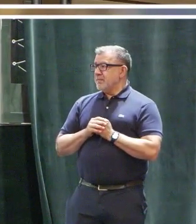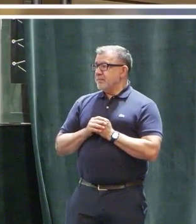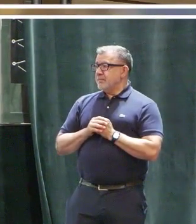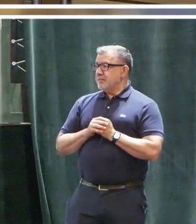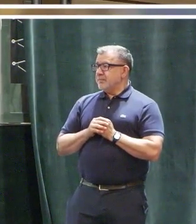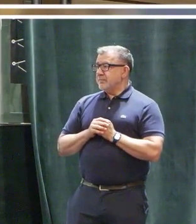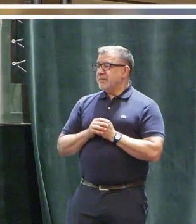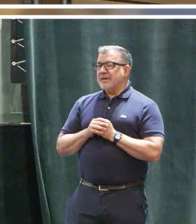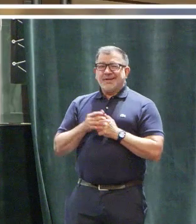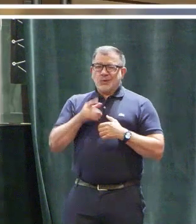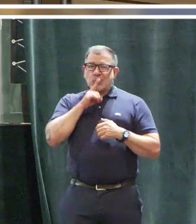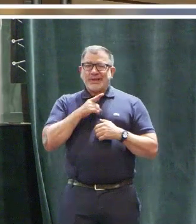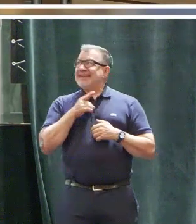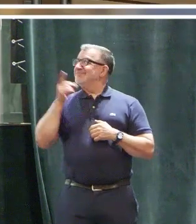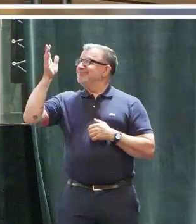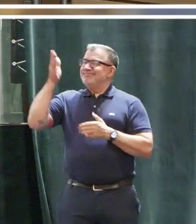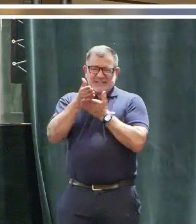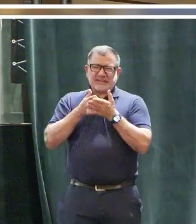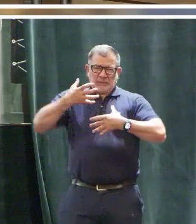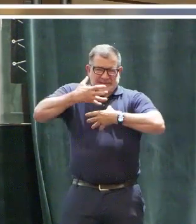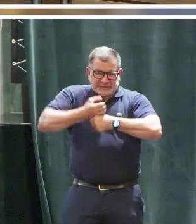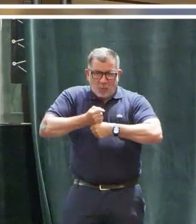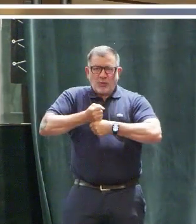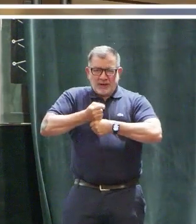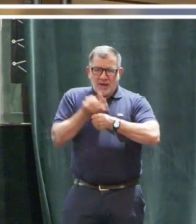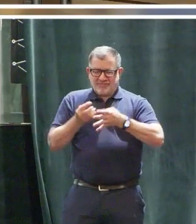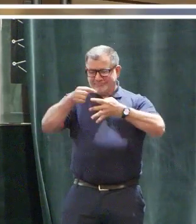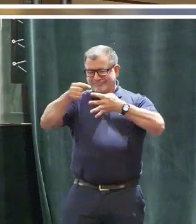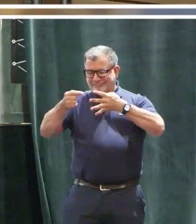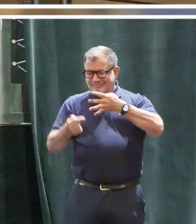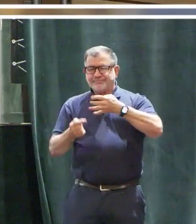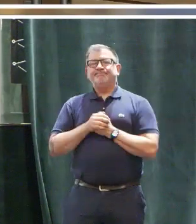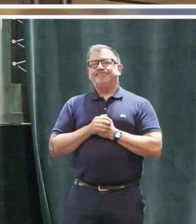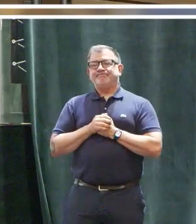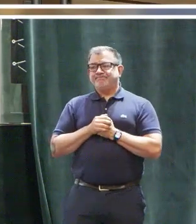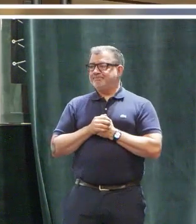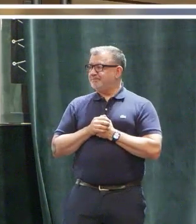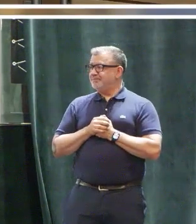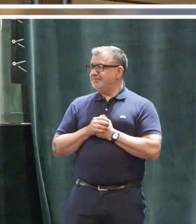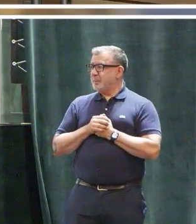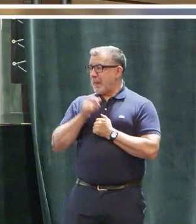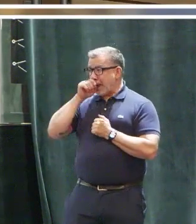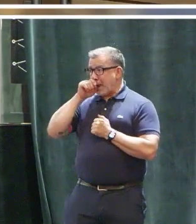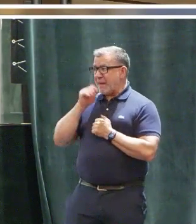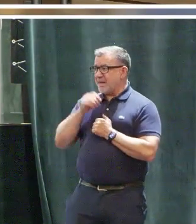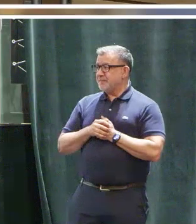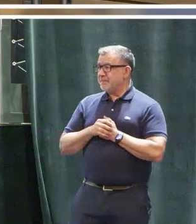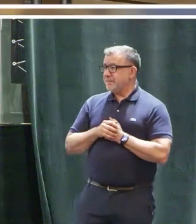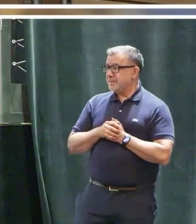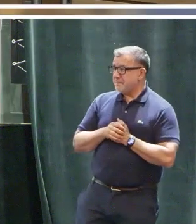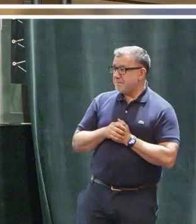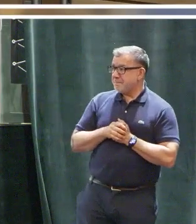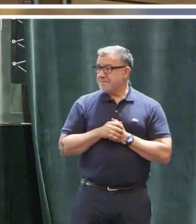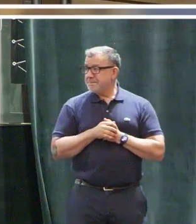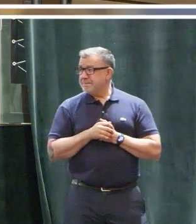Just to give you a summary of some of the things that we'll be focusing on as the design developments